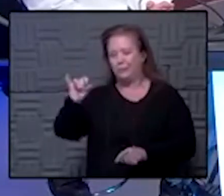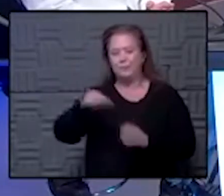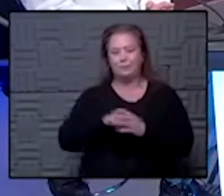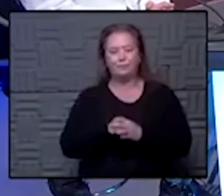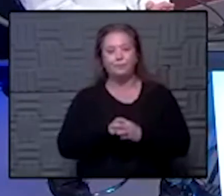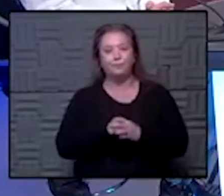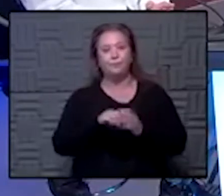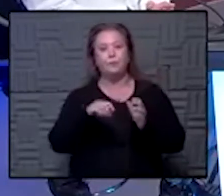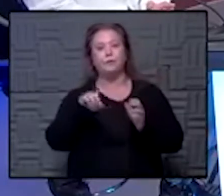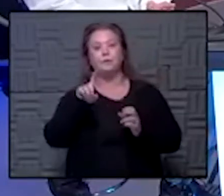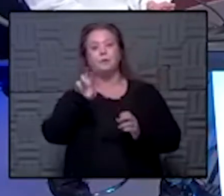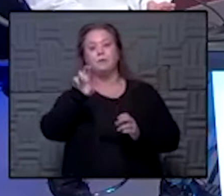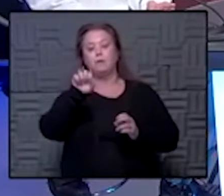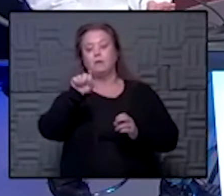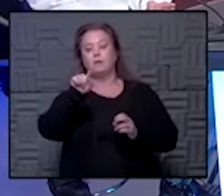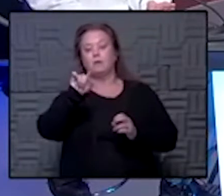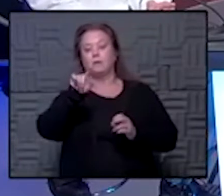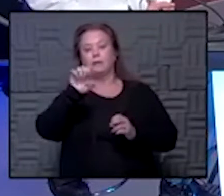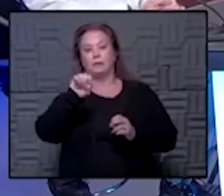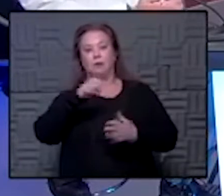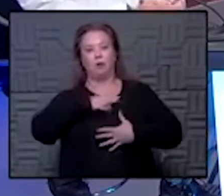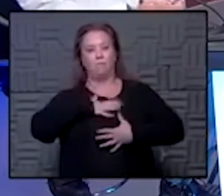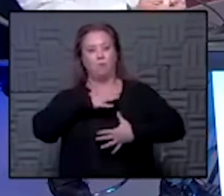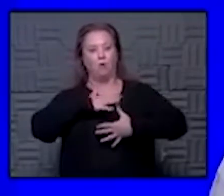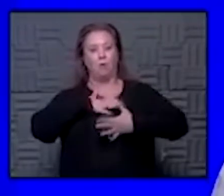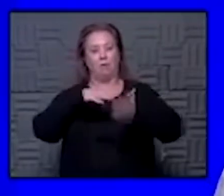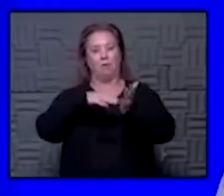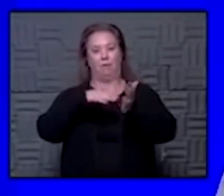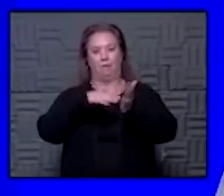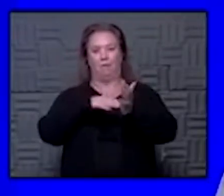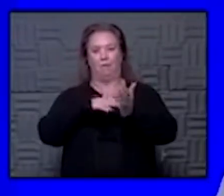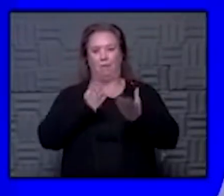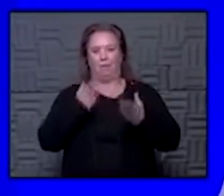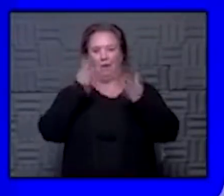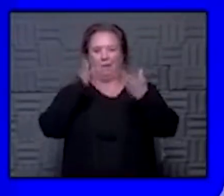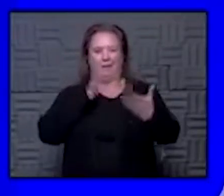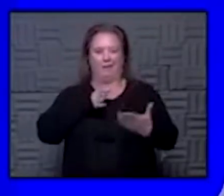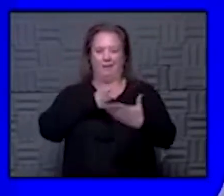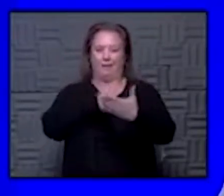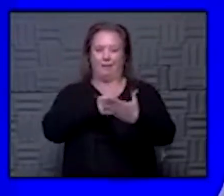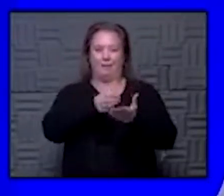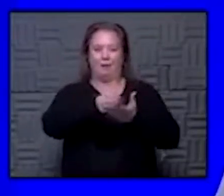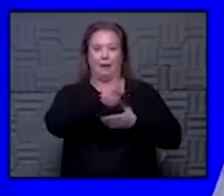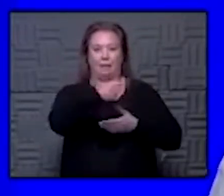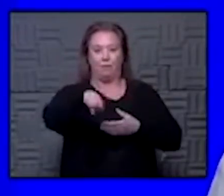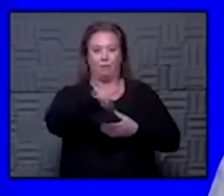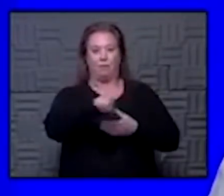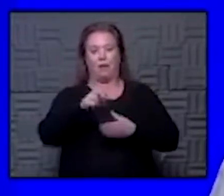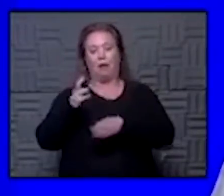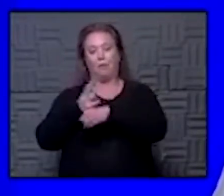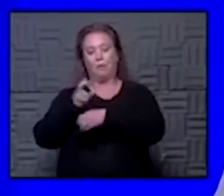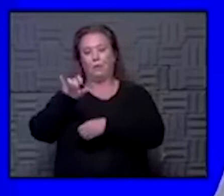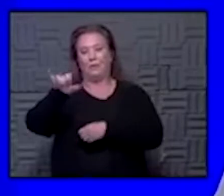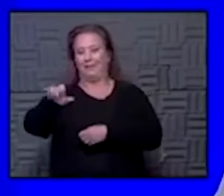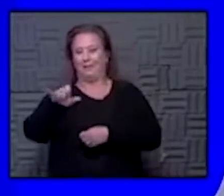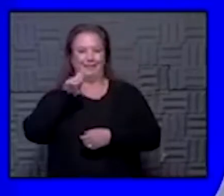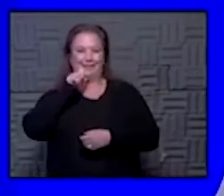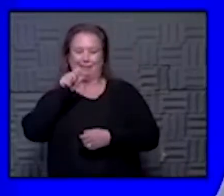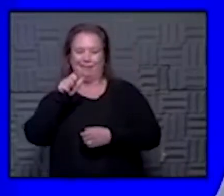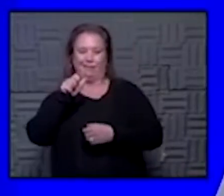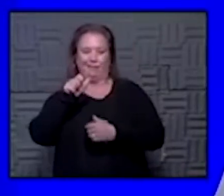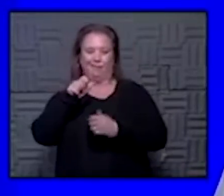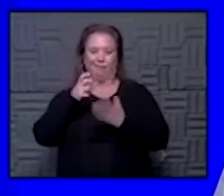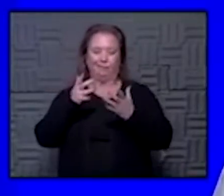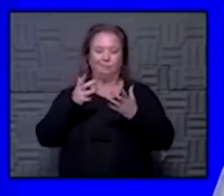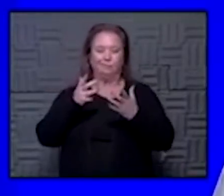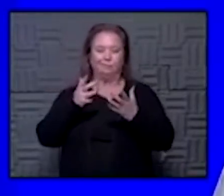Dr. Stites and even our pulmonary colleagues would probably recommend against getting those. I would use that as not a major